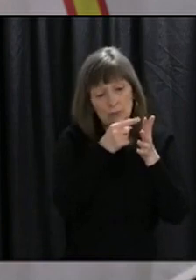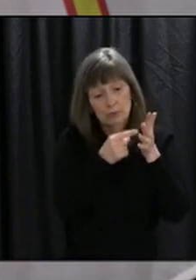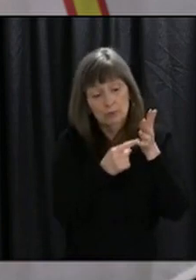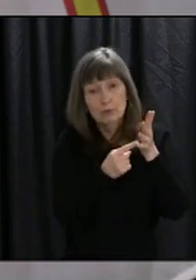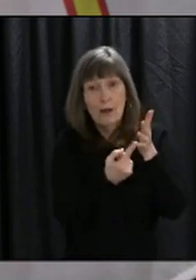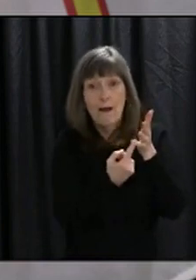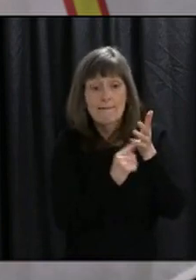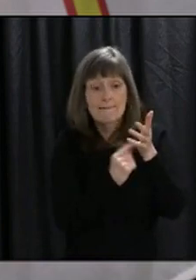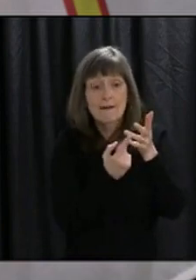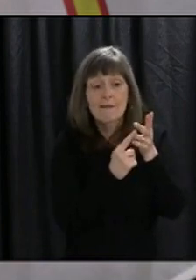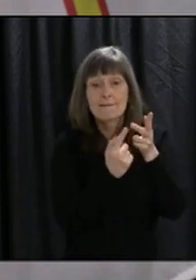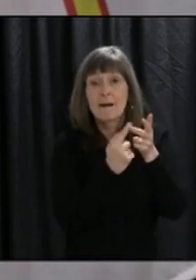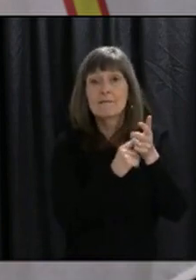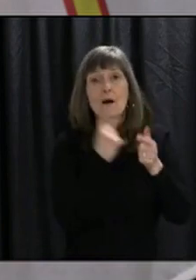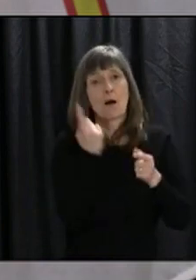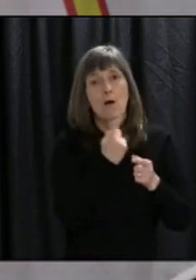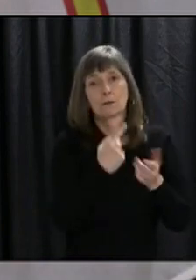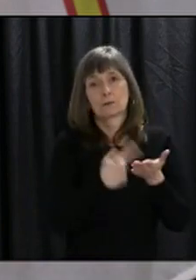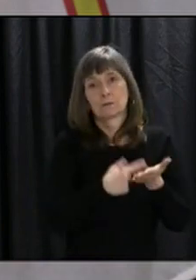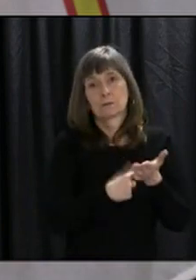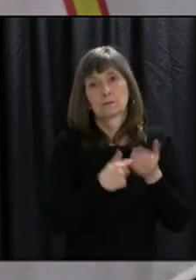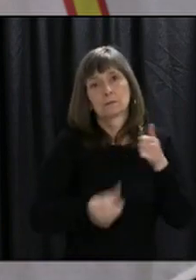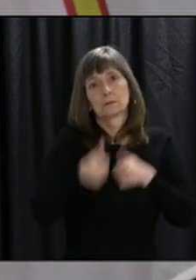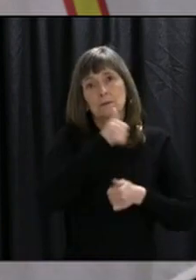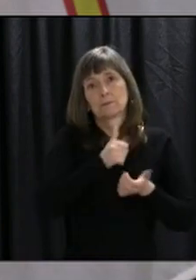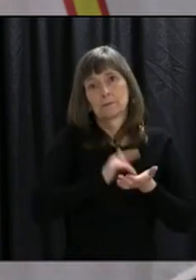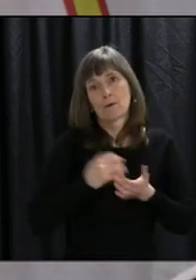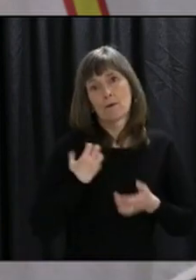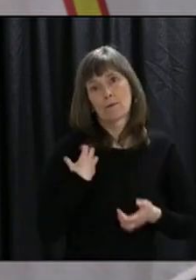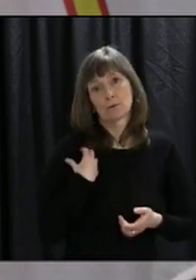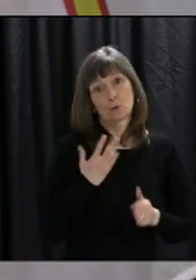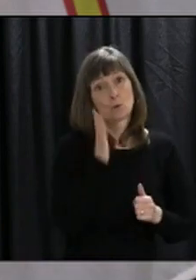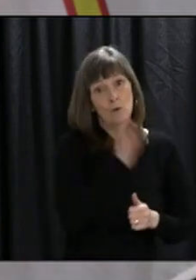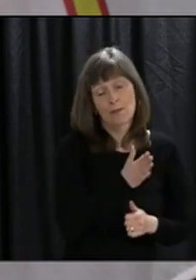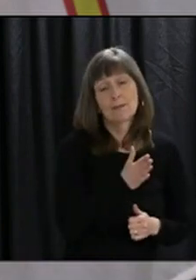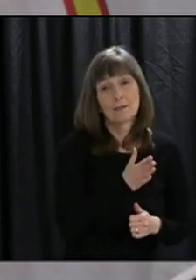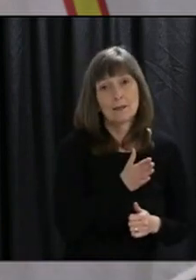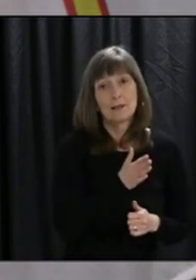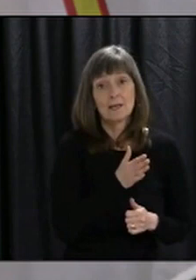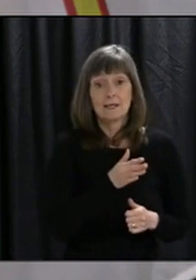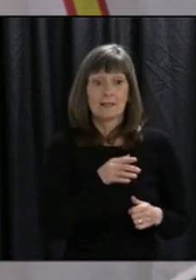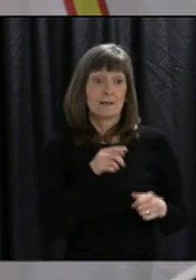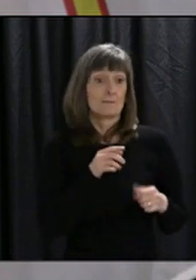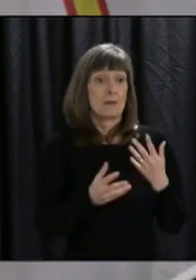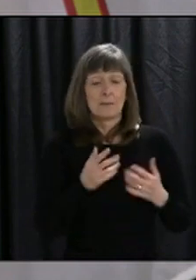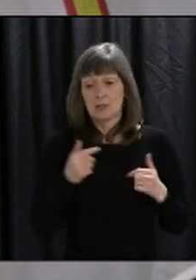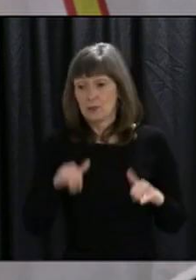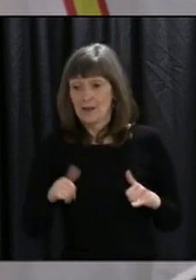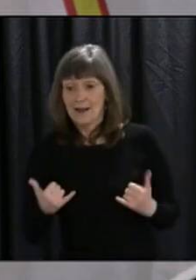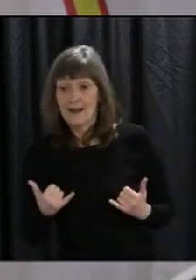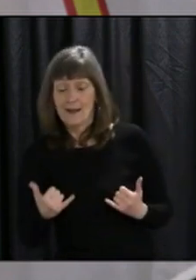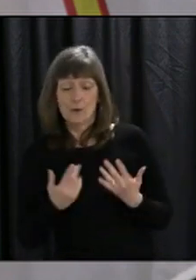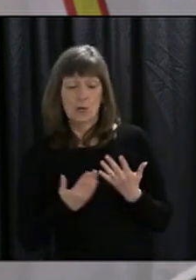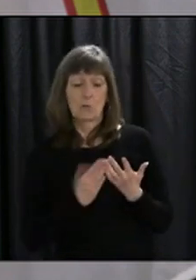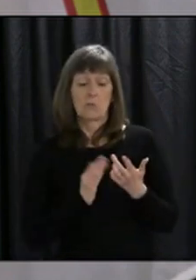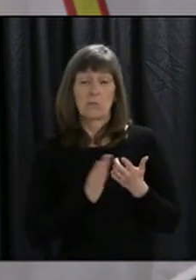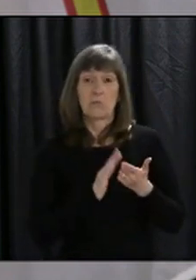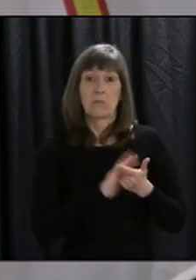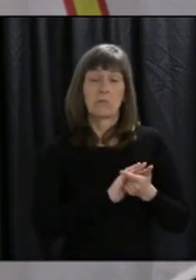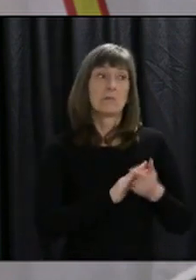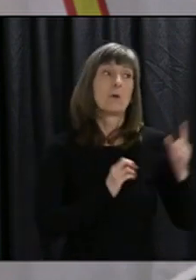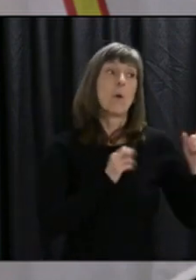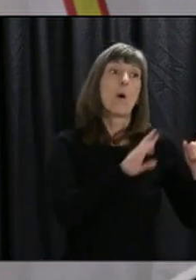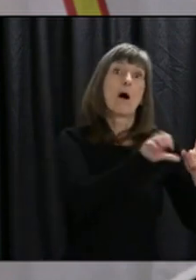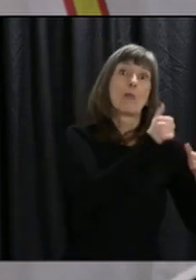officer, because we can do something today, or another province can do something today that could have a profound